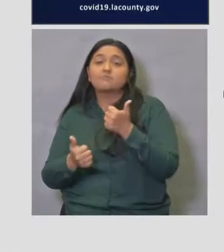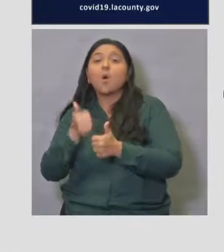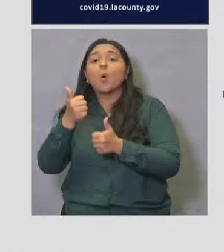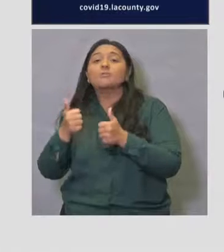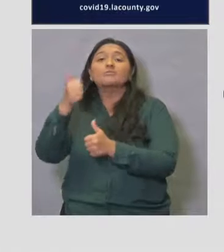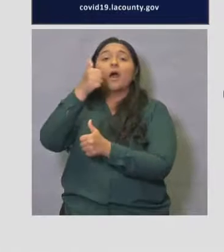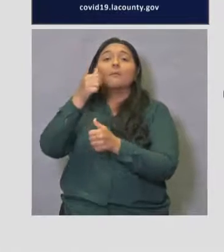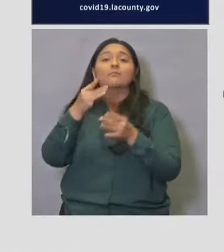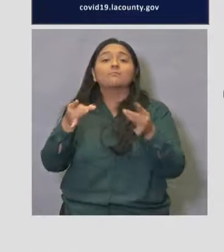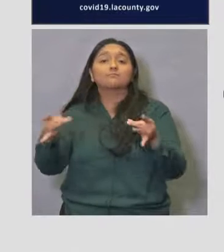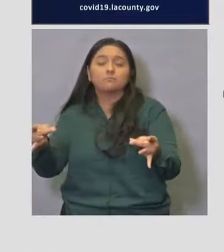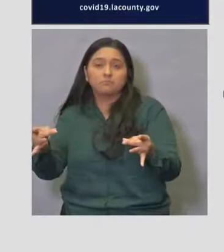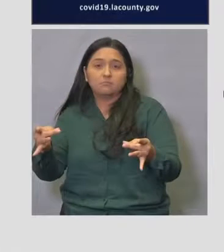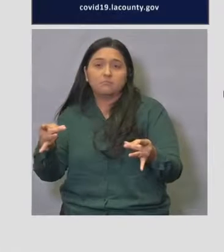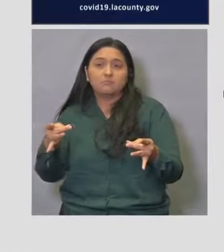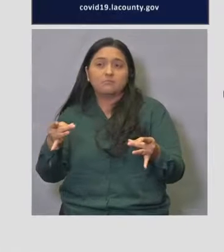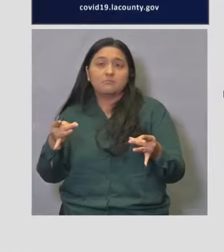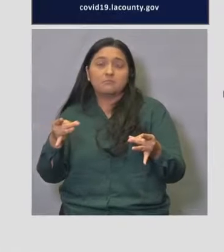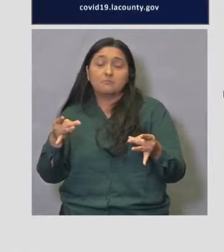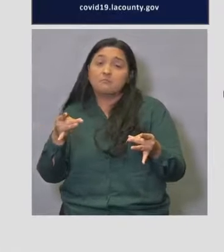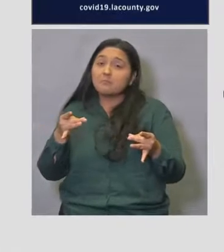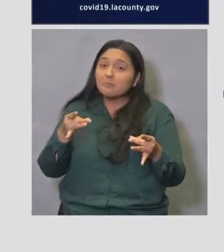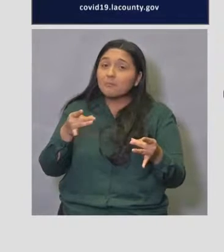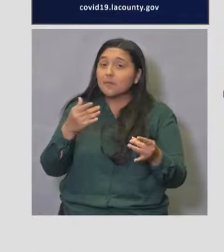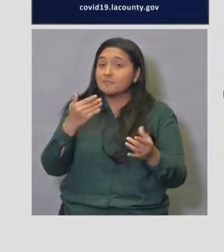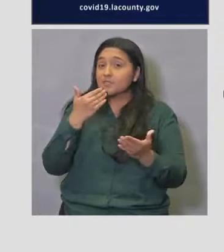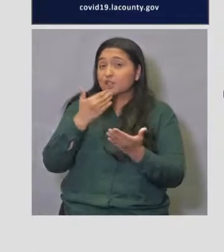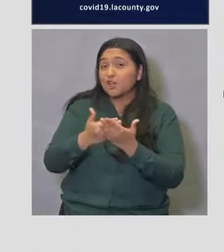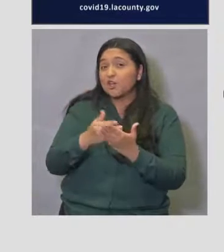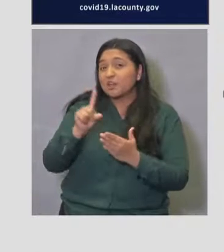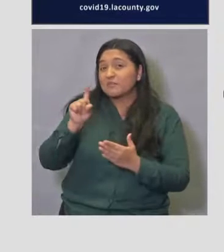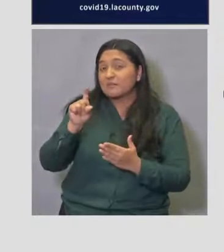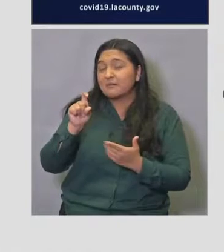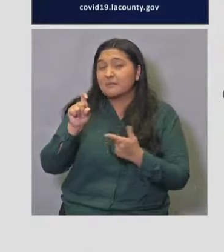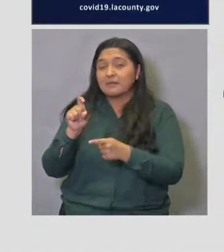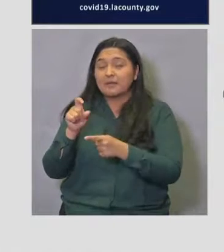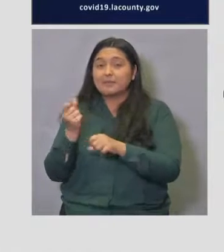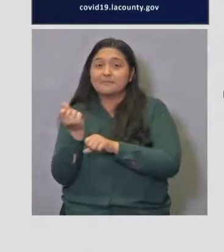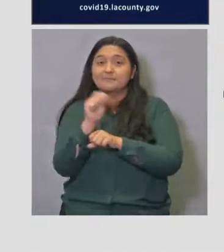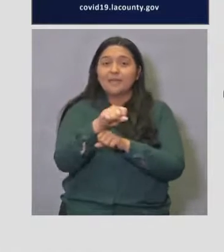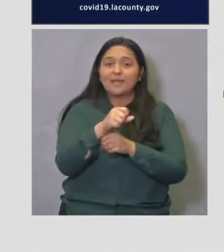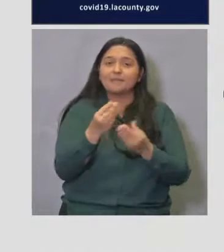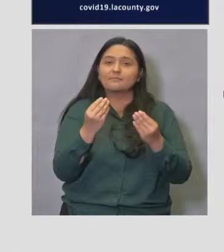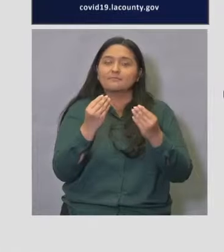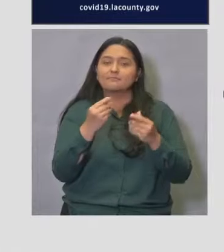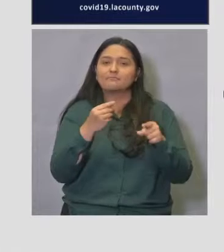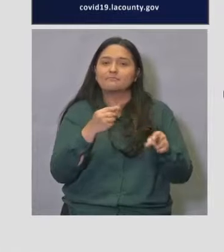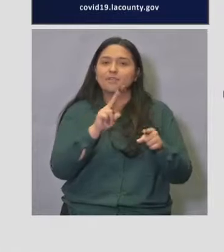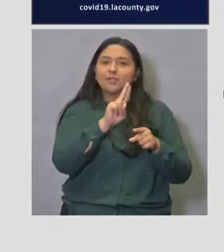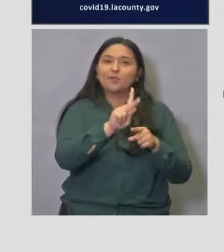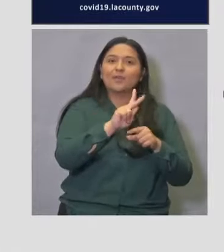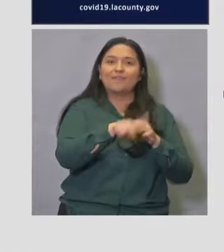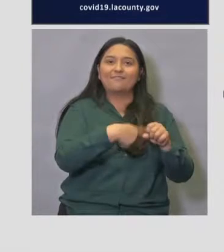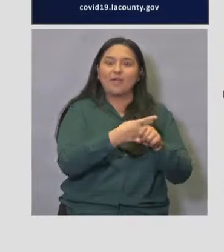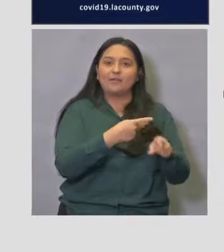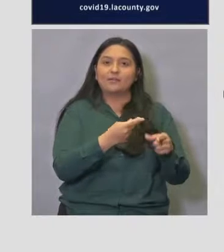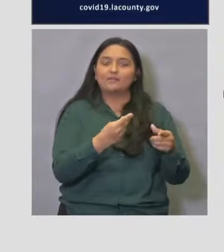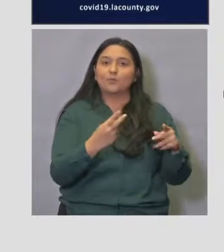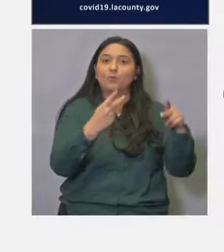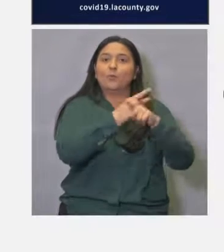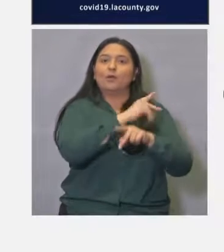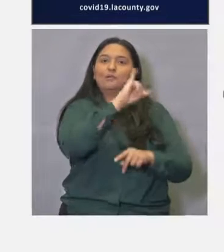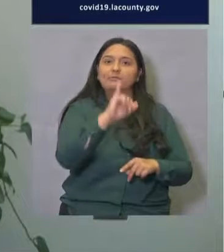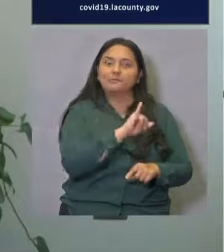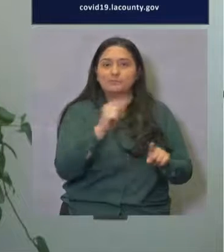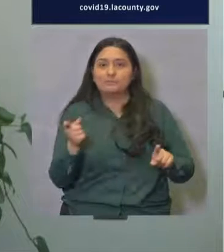And in a weird way, is that a good thing? Because maybe it's beating out the more contagious UK variant? And then a question for Dr.